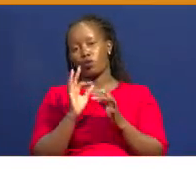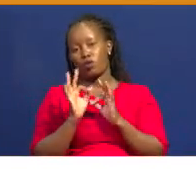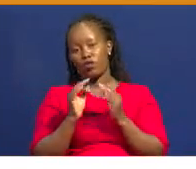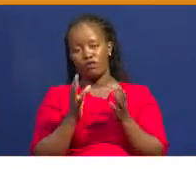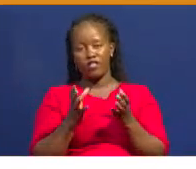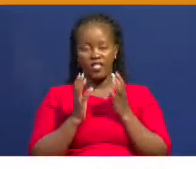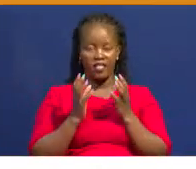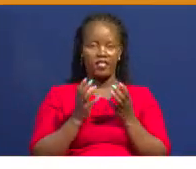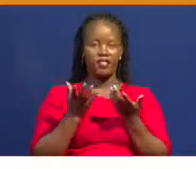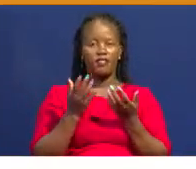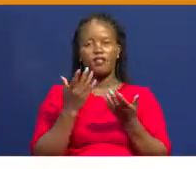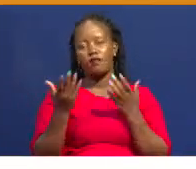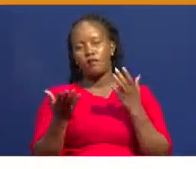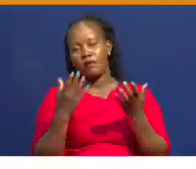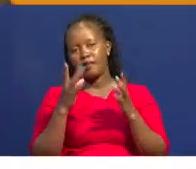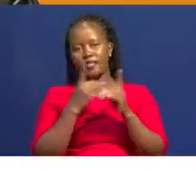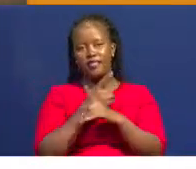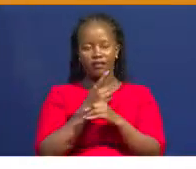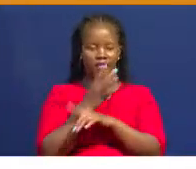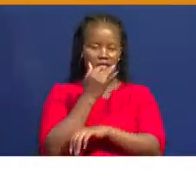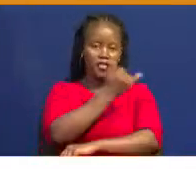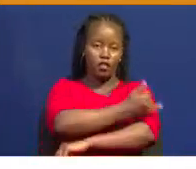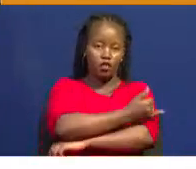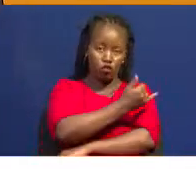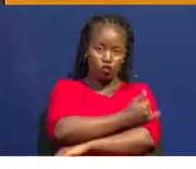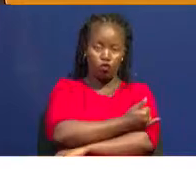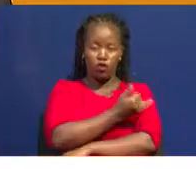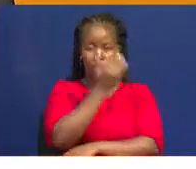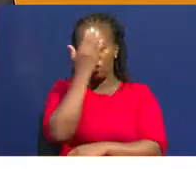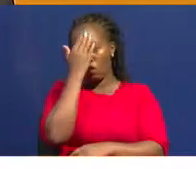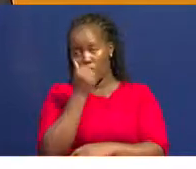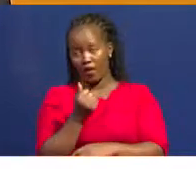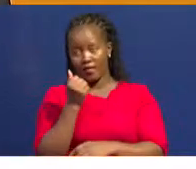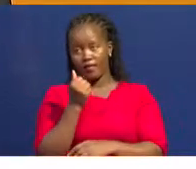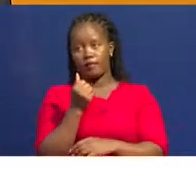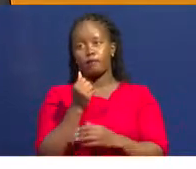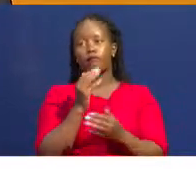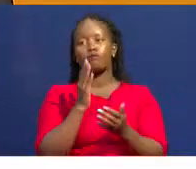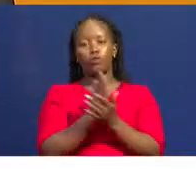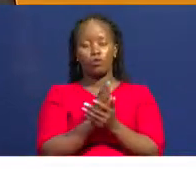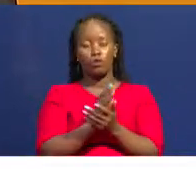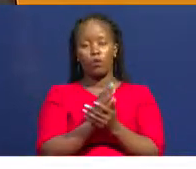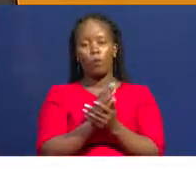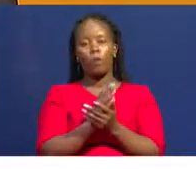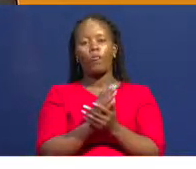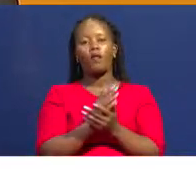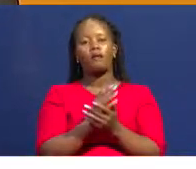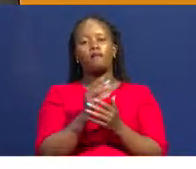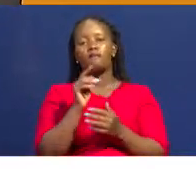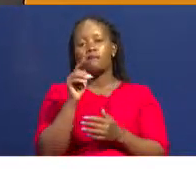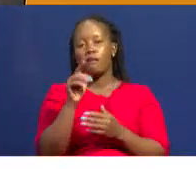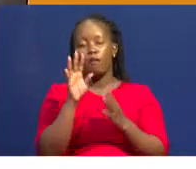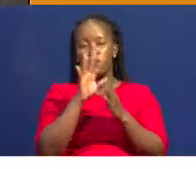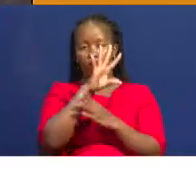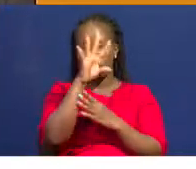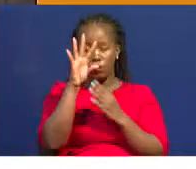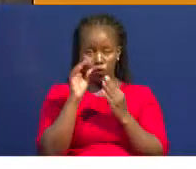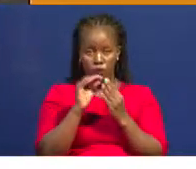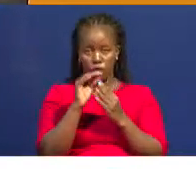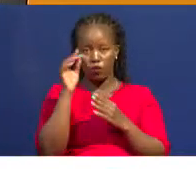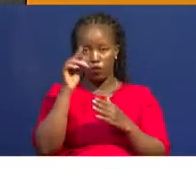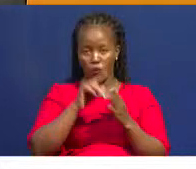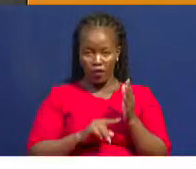service of KBC, because education, at the end of it all, it translates to